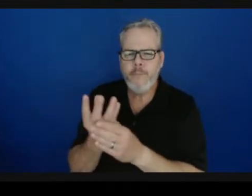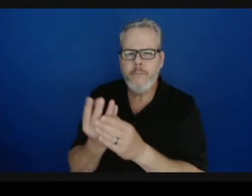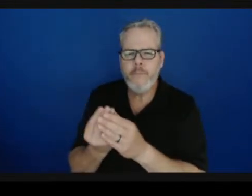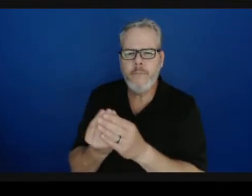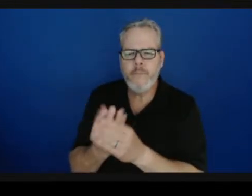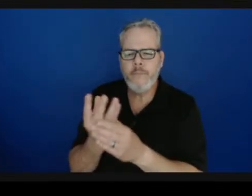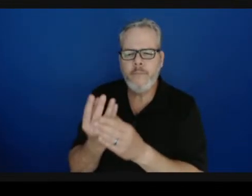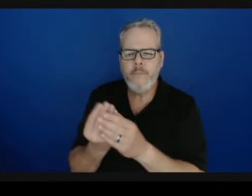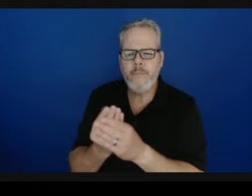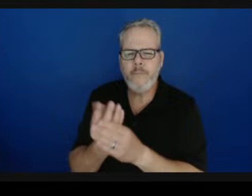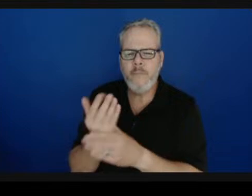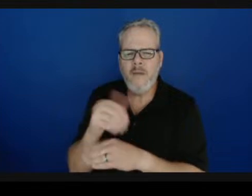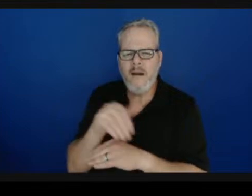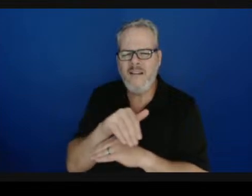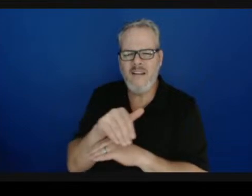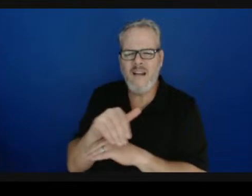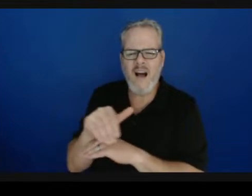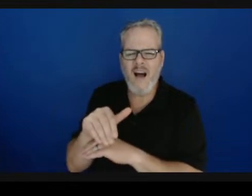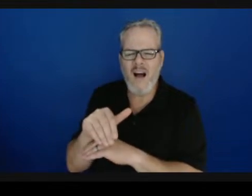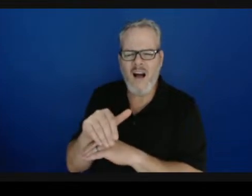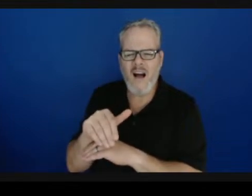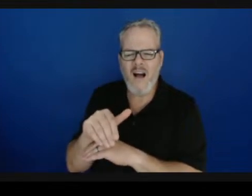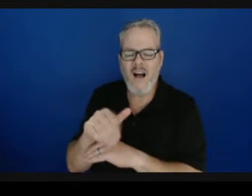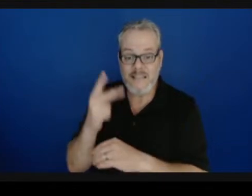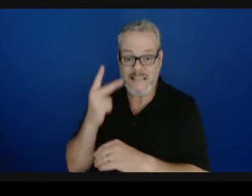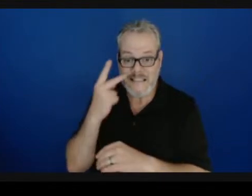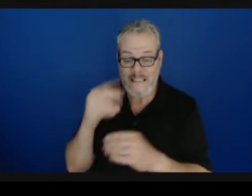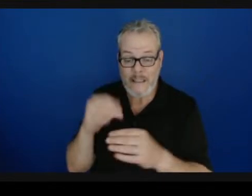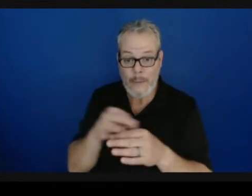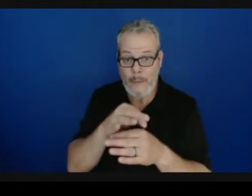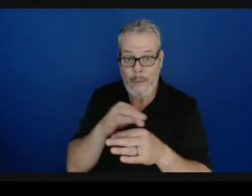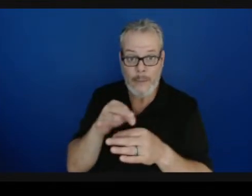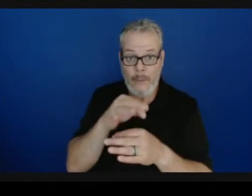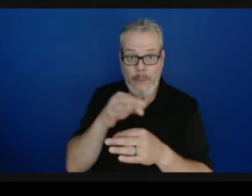there. You see fume coming up.